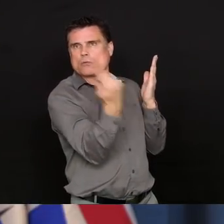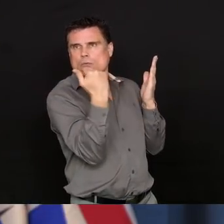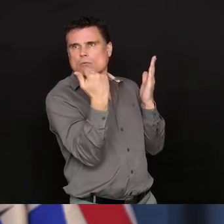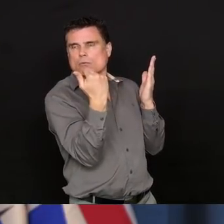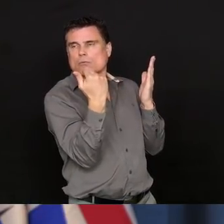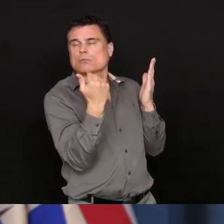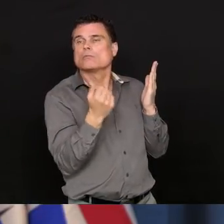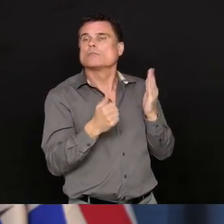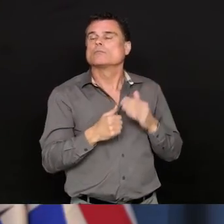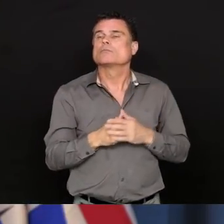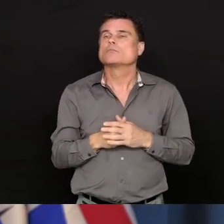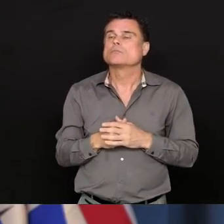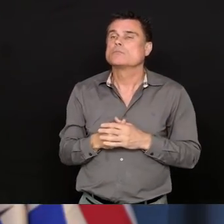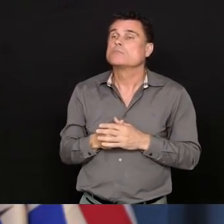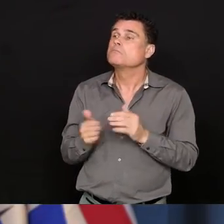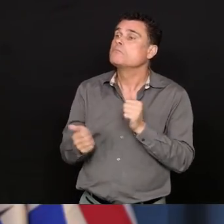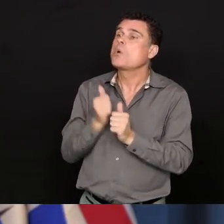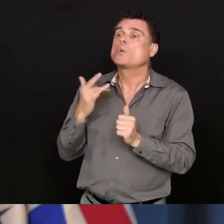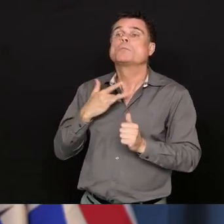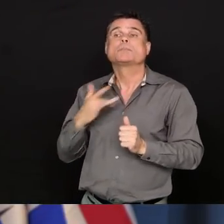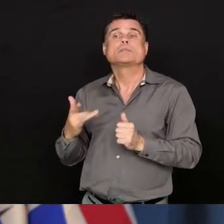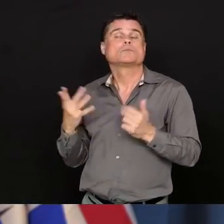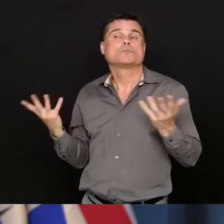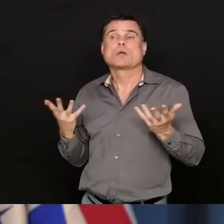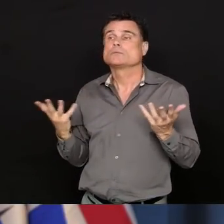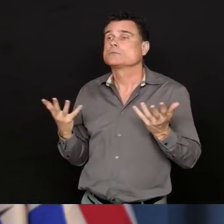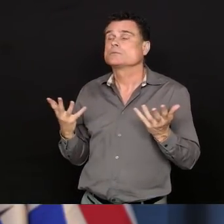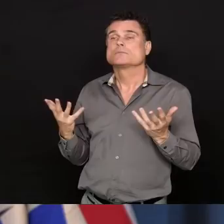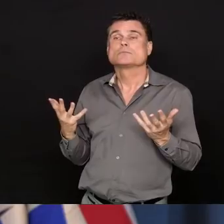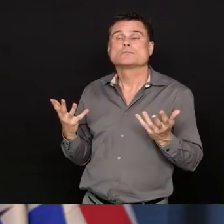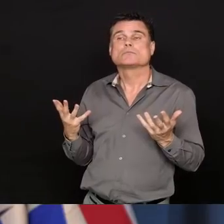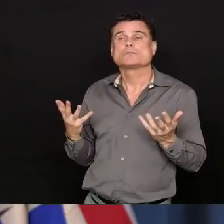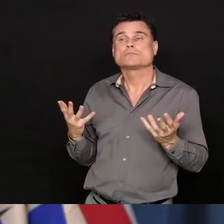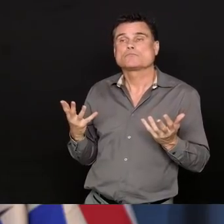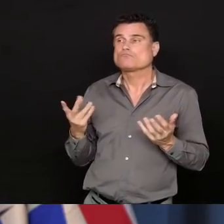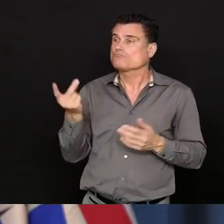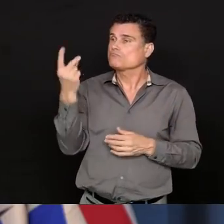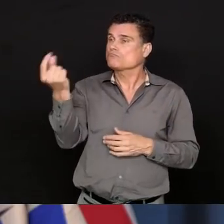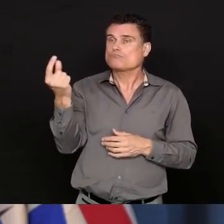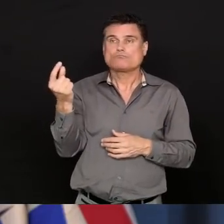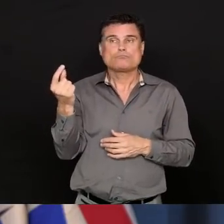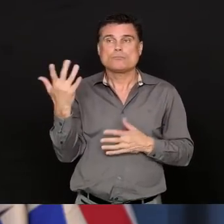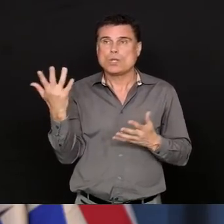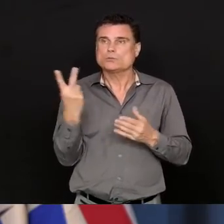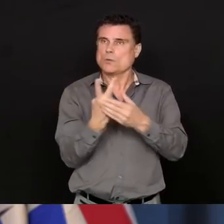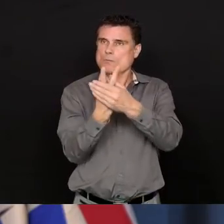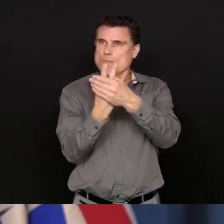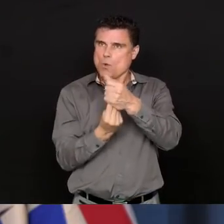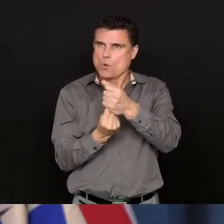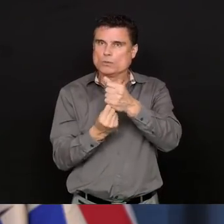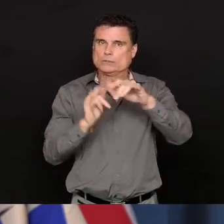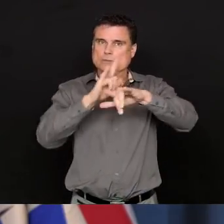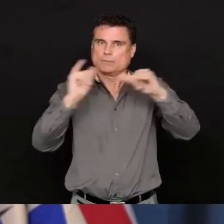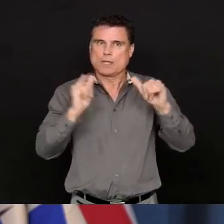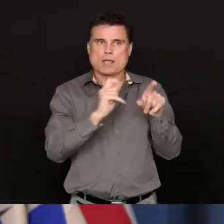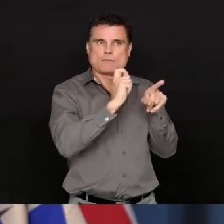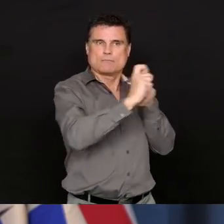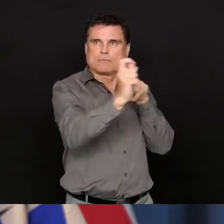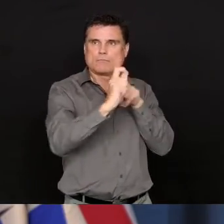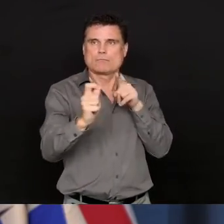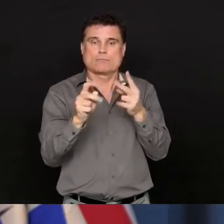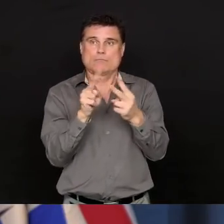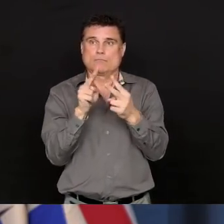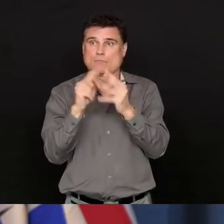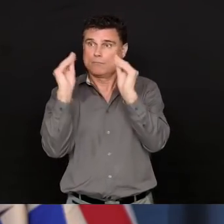it's automatically fire and ambulance service who are dispatched at the same time. So this is a way of ensuring that the paramedics are the